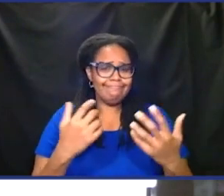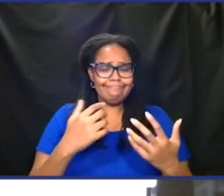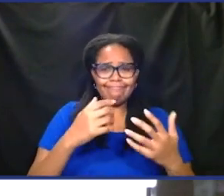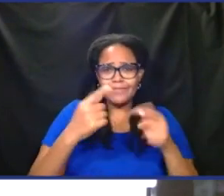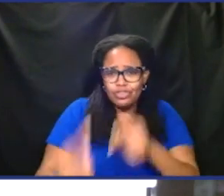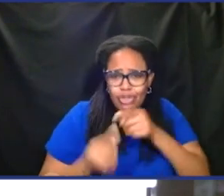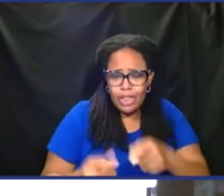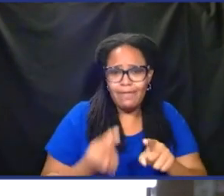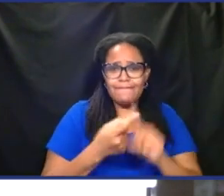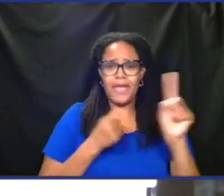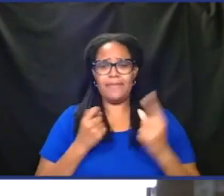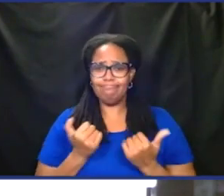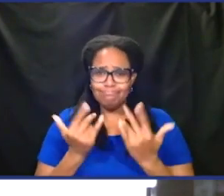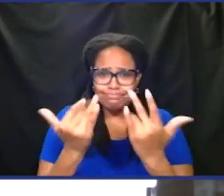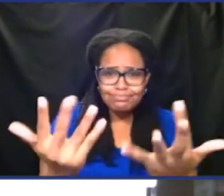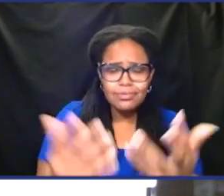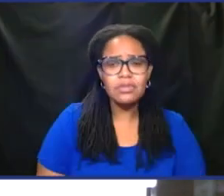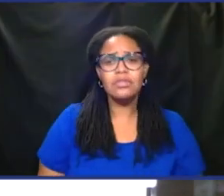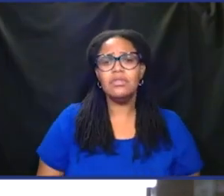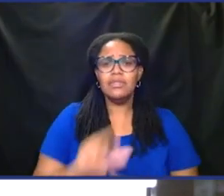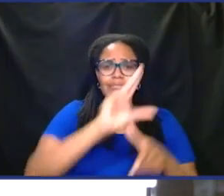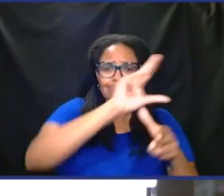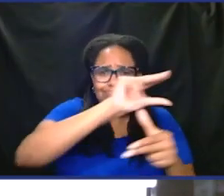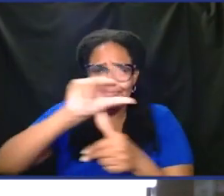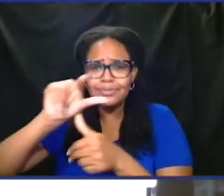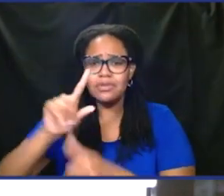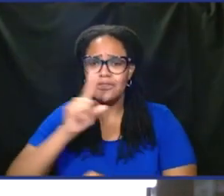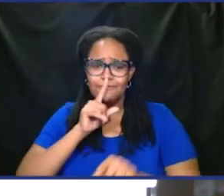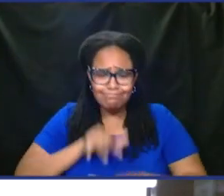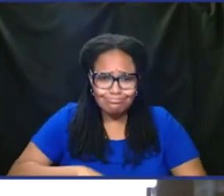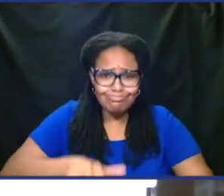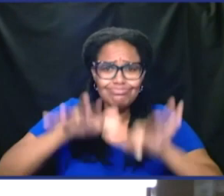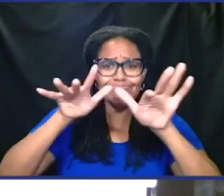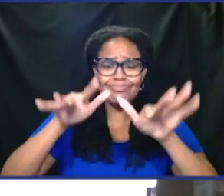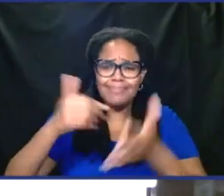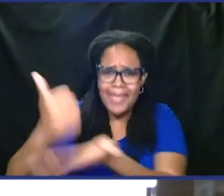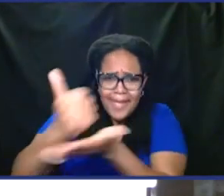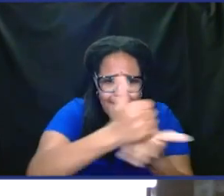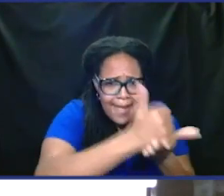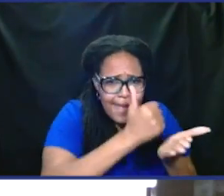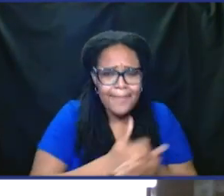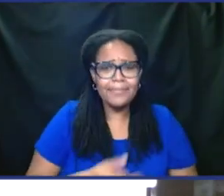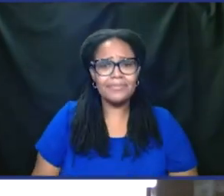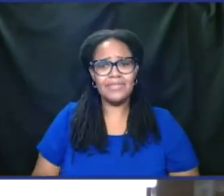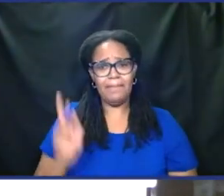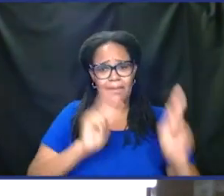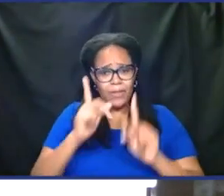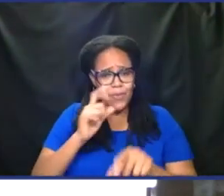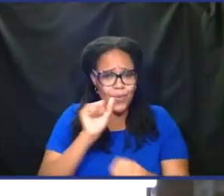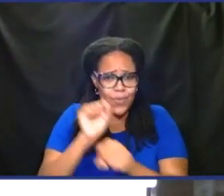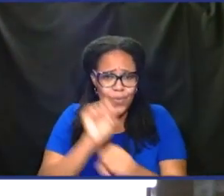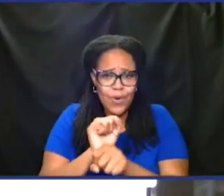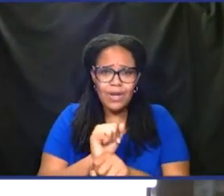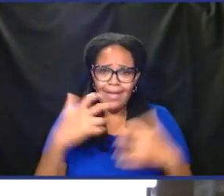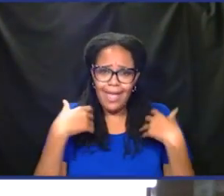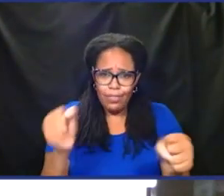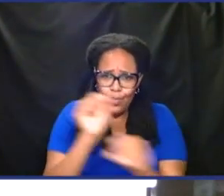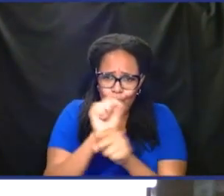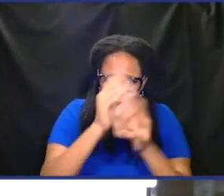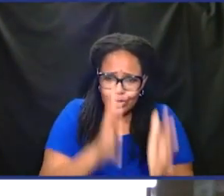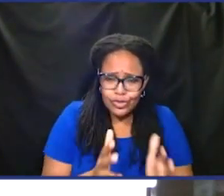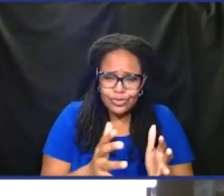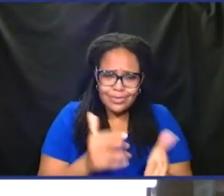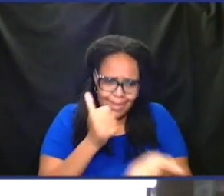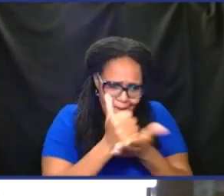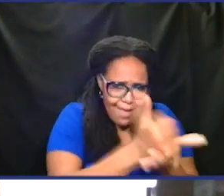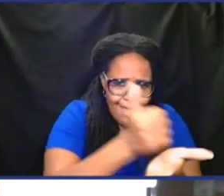wildfires, hurricanes, and floods. Let's protect frontline health workers. No health worker should risk their life